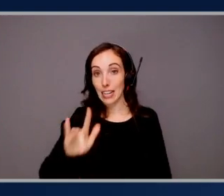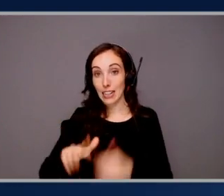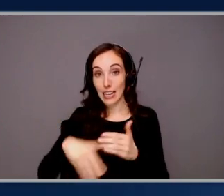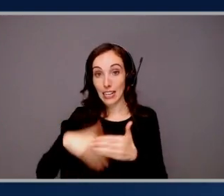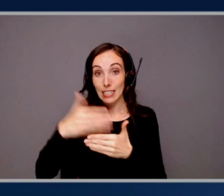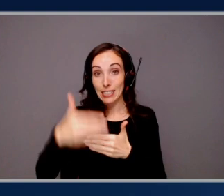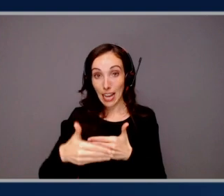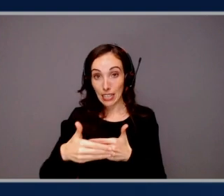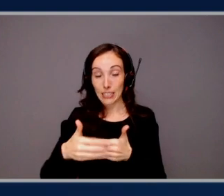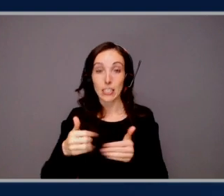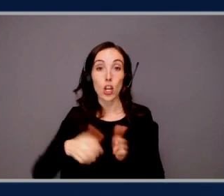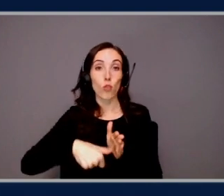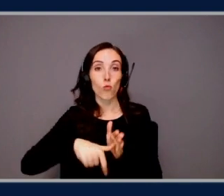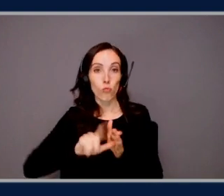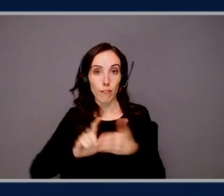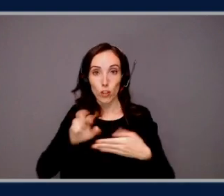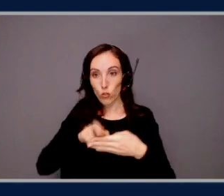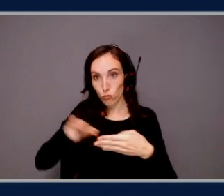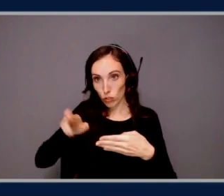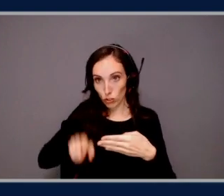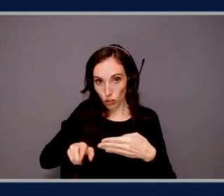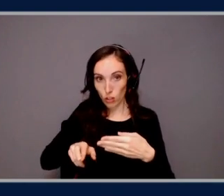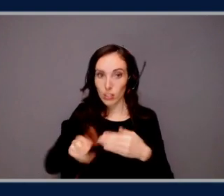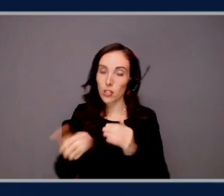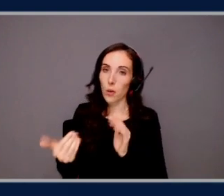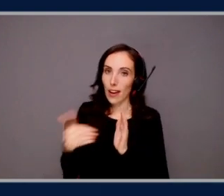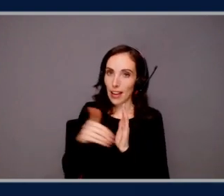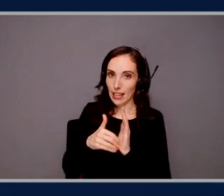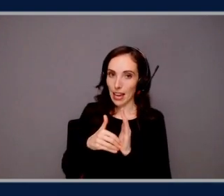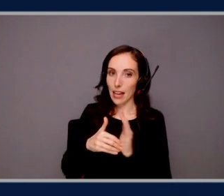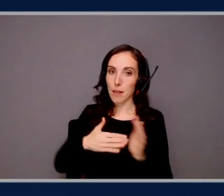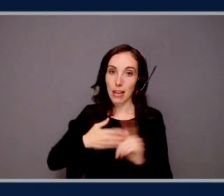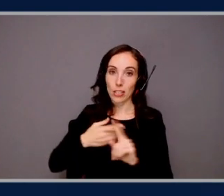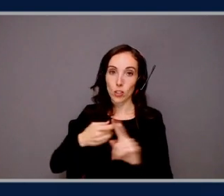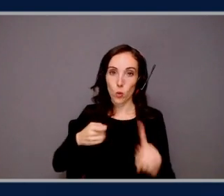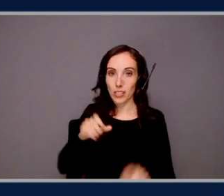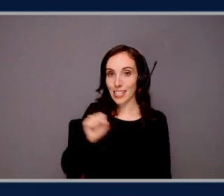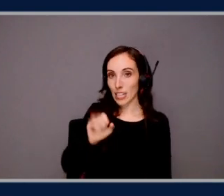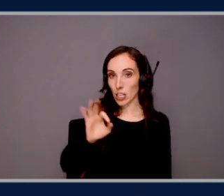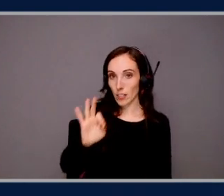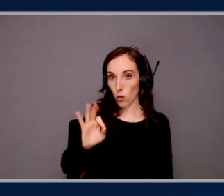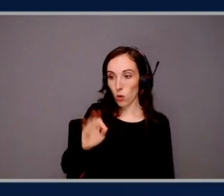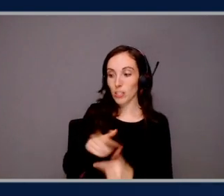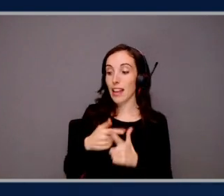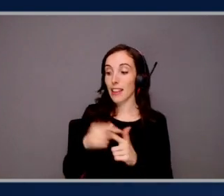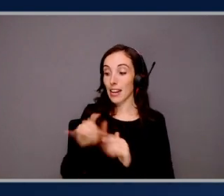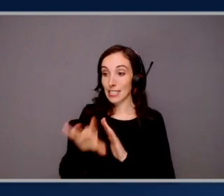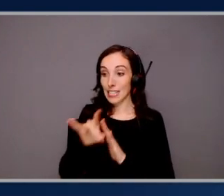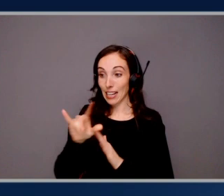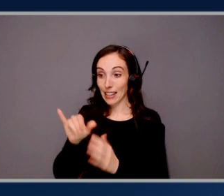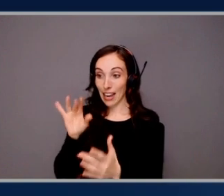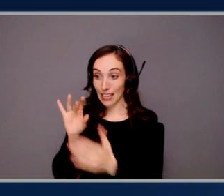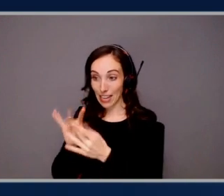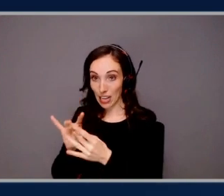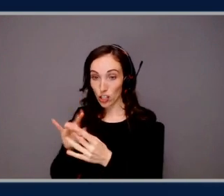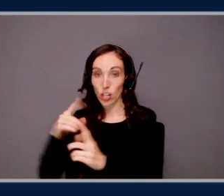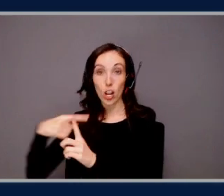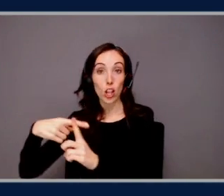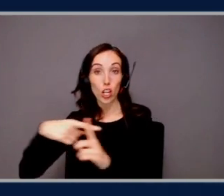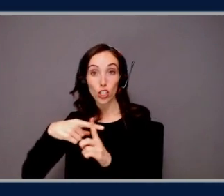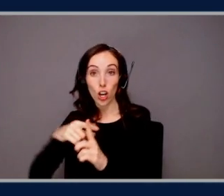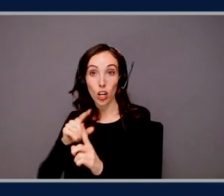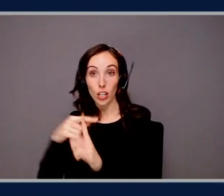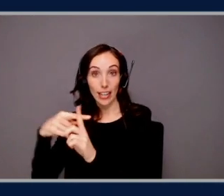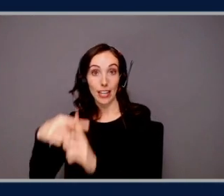review the results here. So again, my source is Salesforce. I selected this Salesforce connection. My target is this Redshift environment